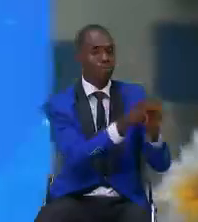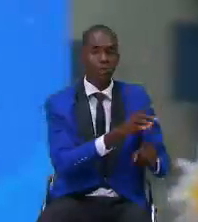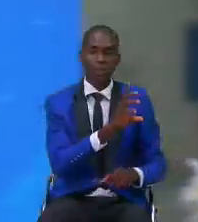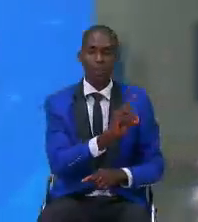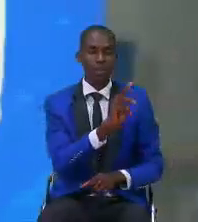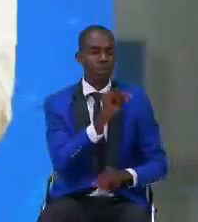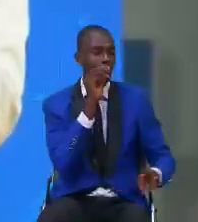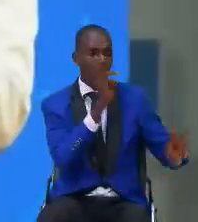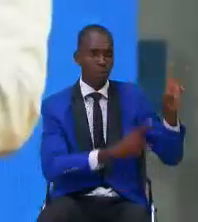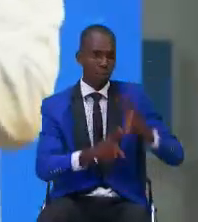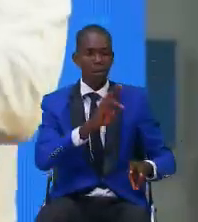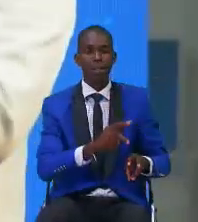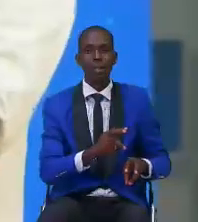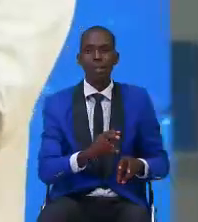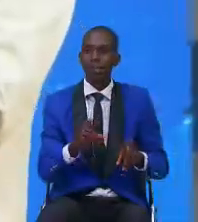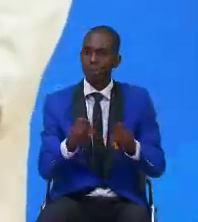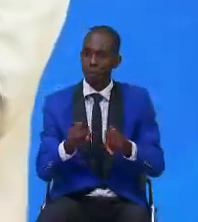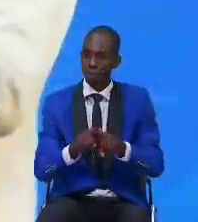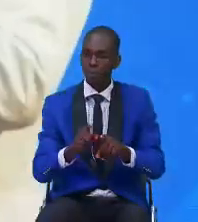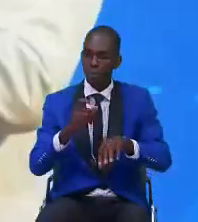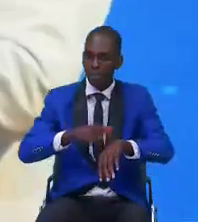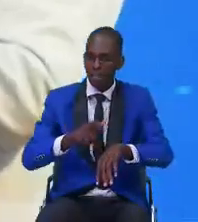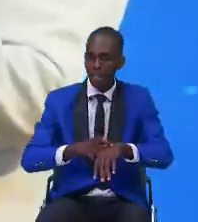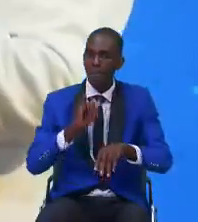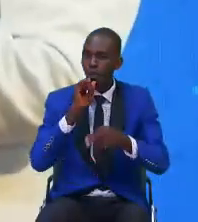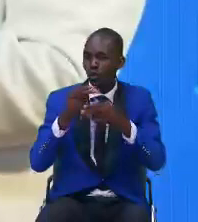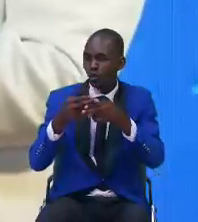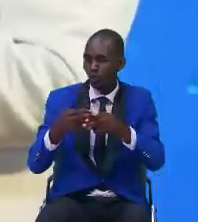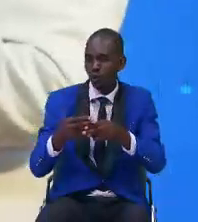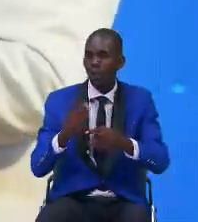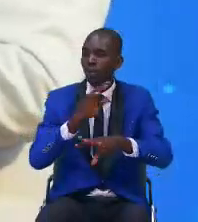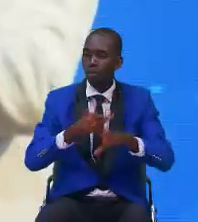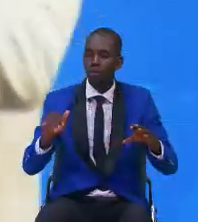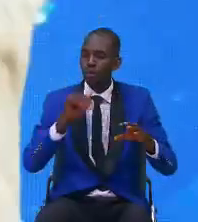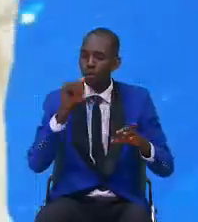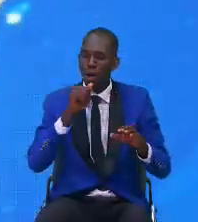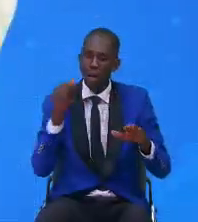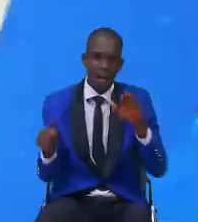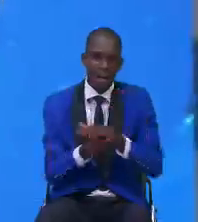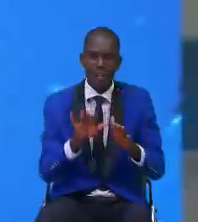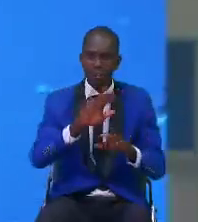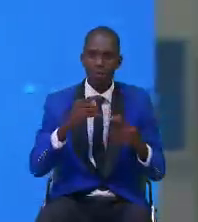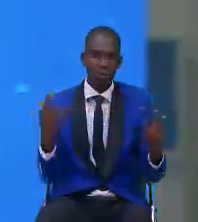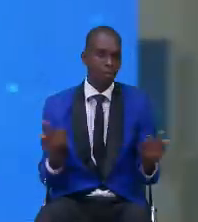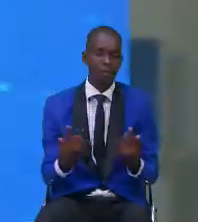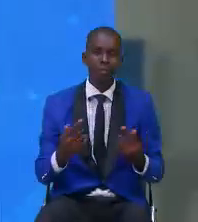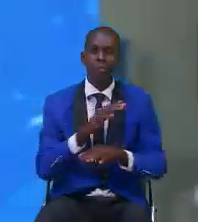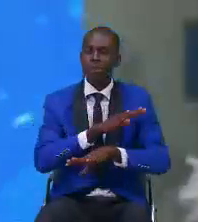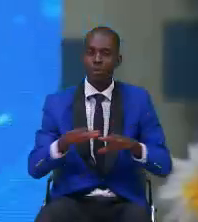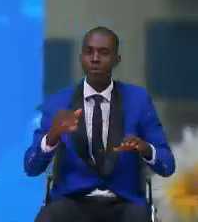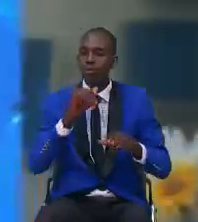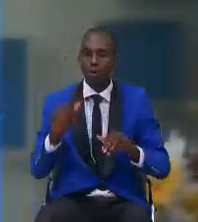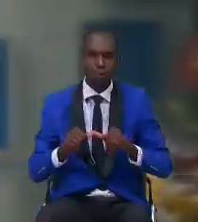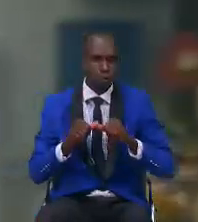you're standing up and you're telling the Lord, oh Lord, I will not continue in my sin. I will not continue in the